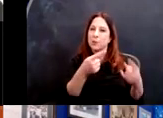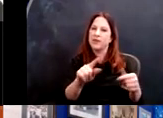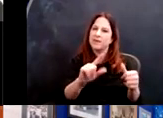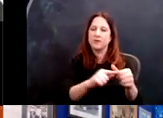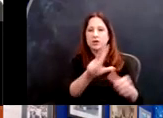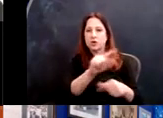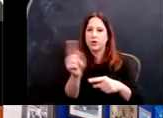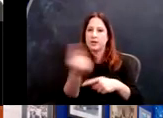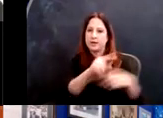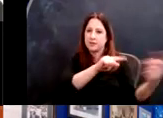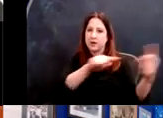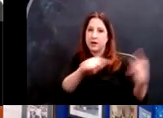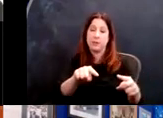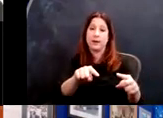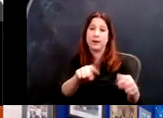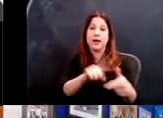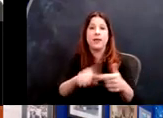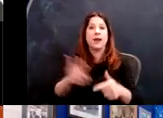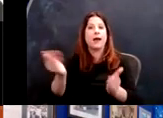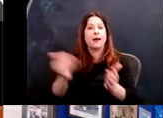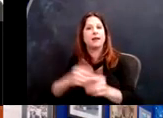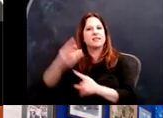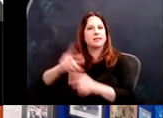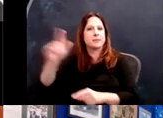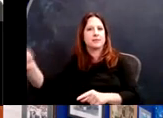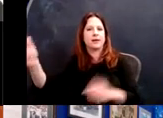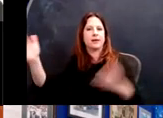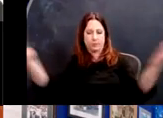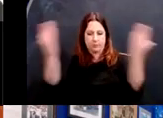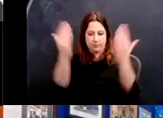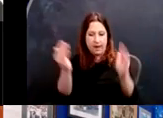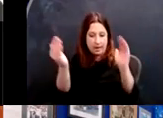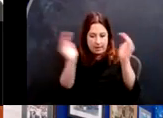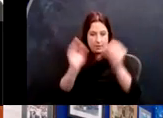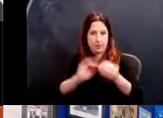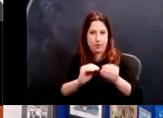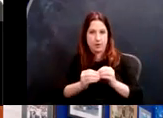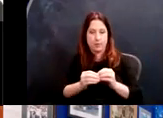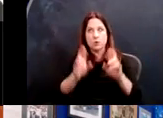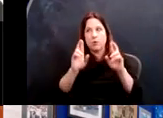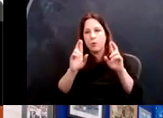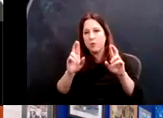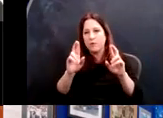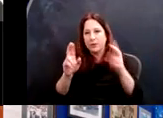into the center, and then do another one at 6 months, you can see hopefully, that score